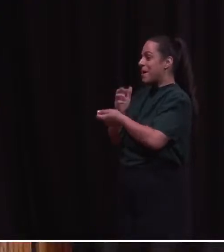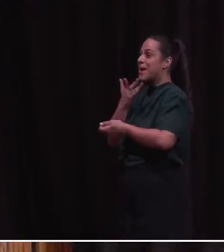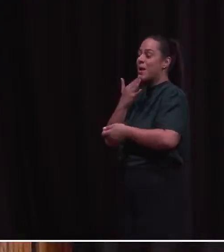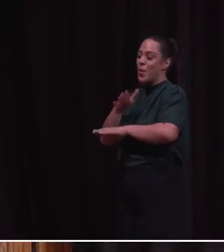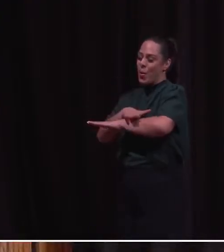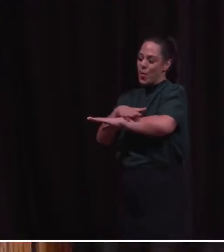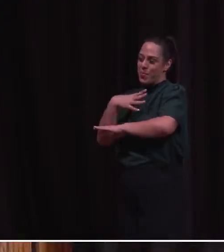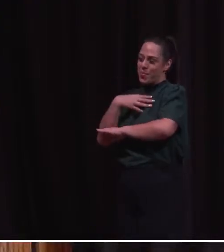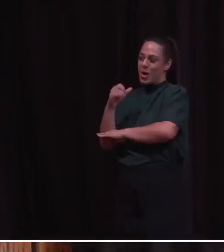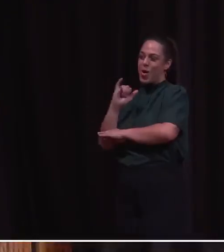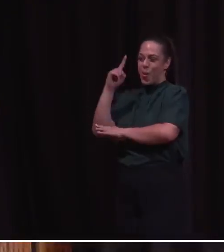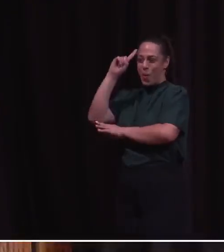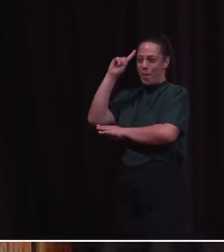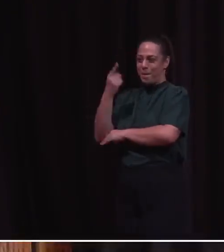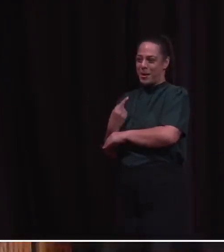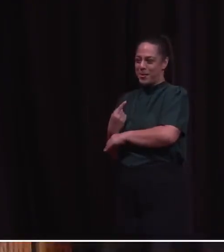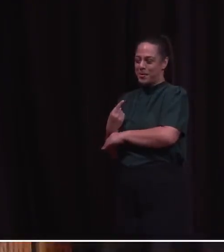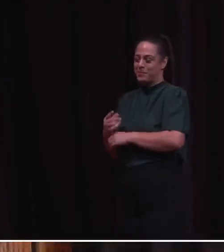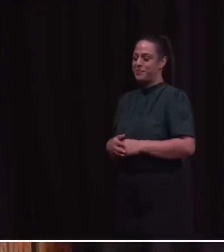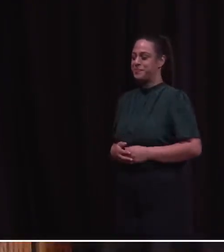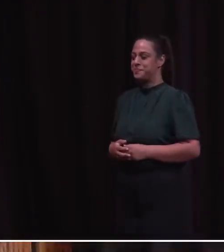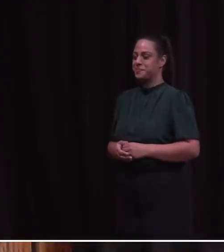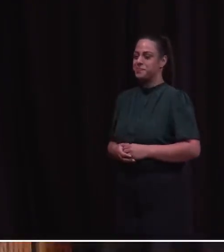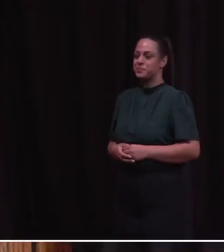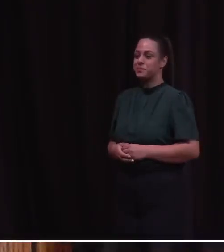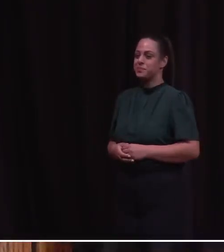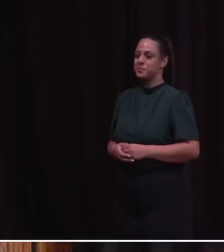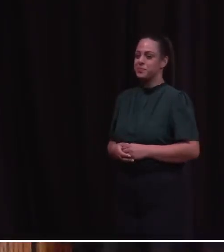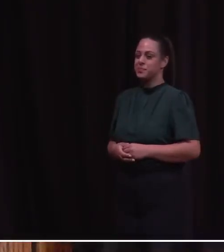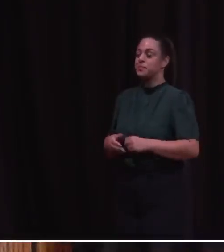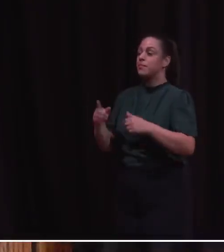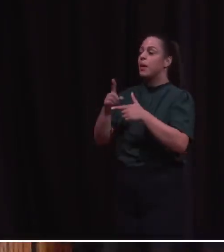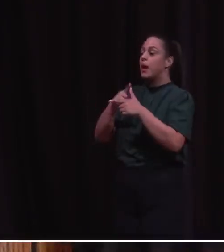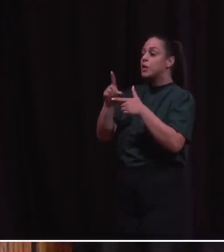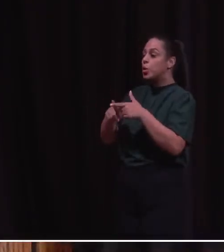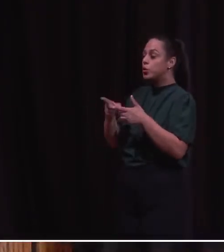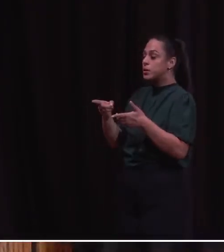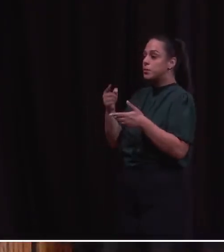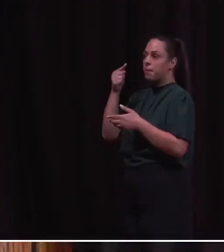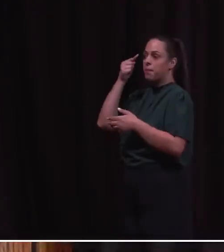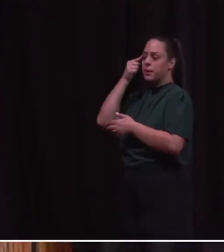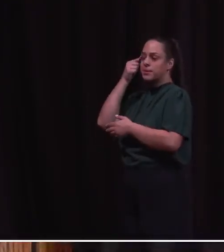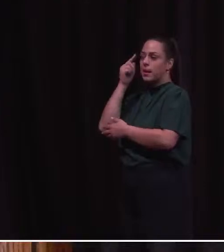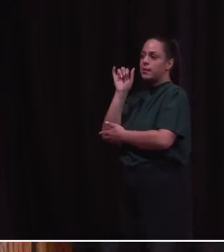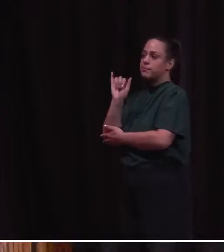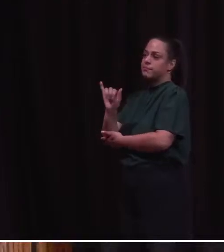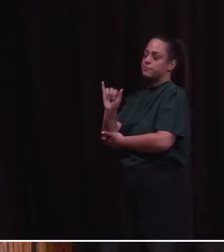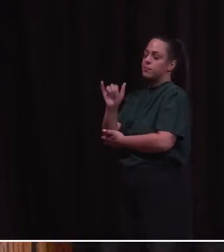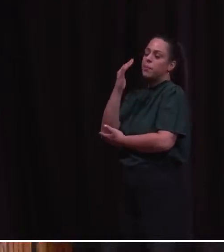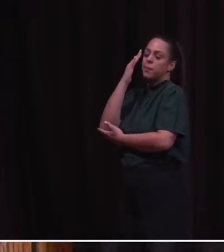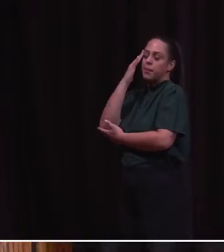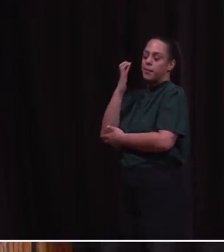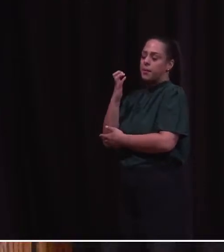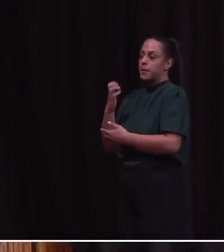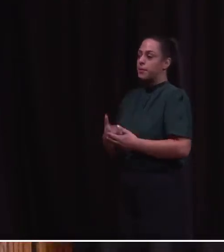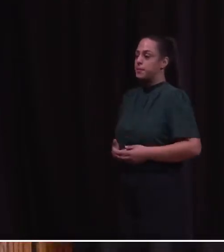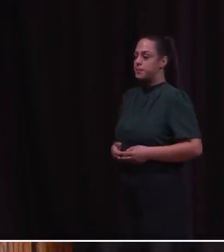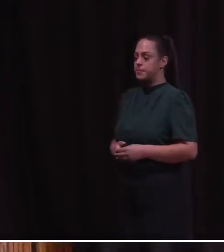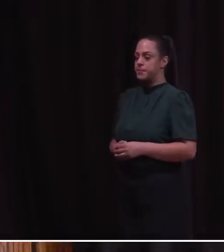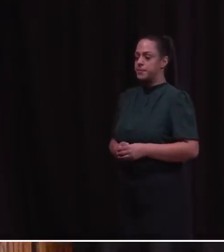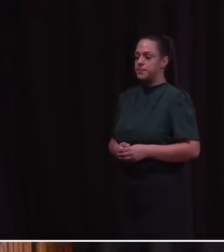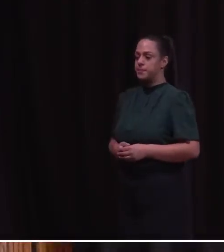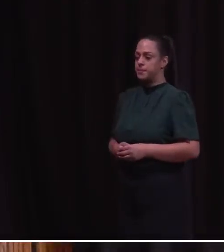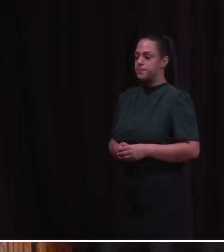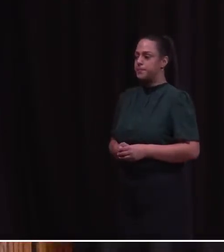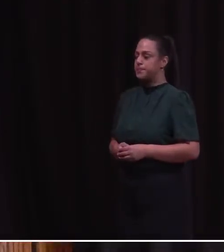So why should we start with that? And so I asked the question, and I'll end with my question.